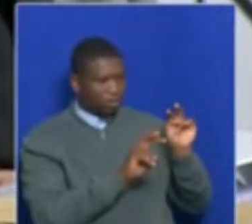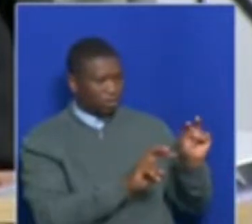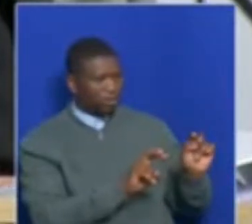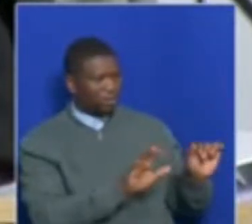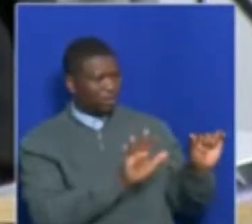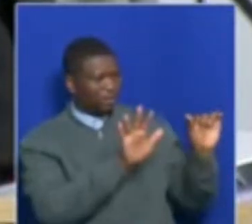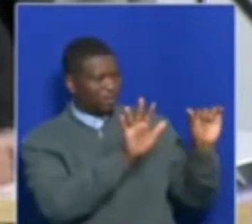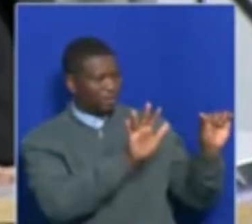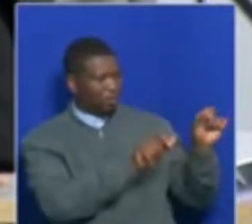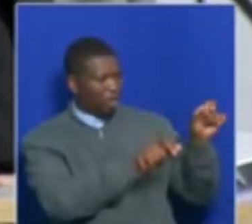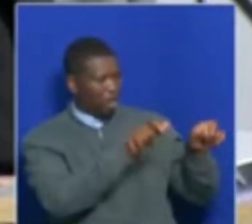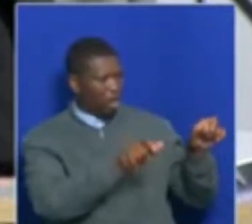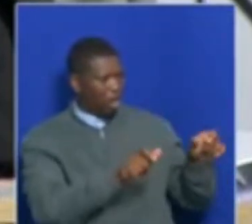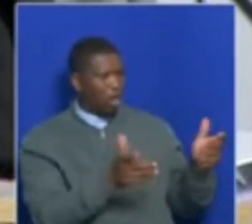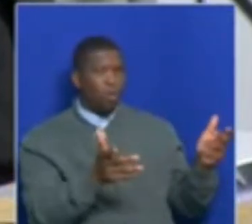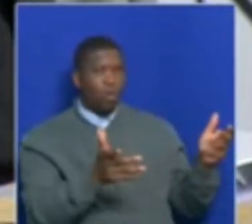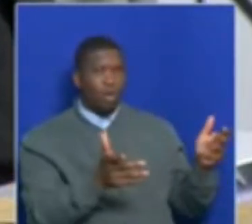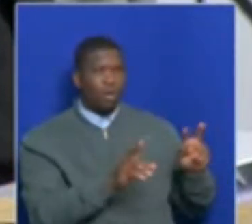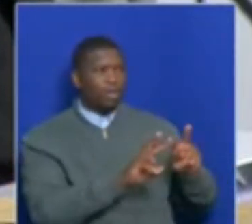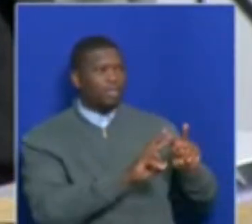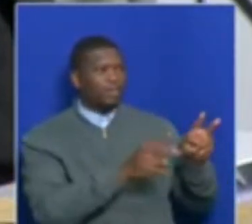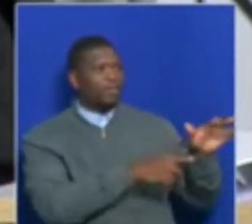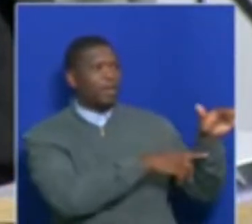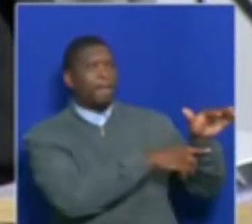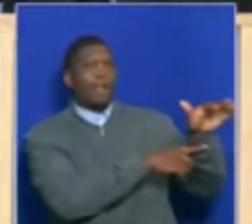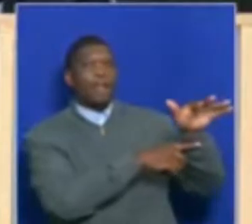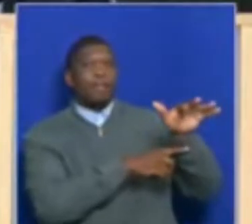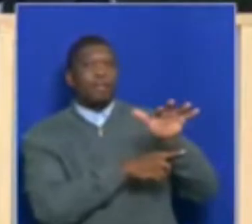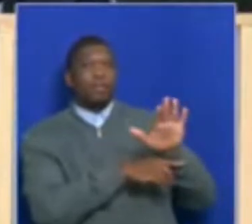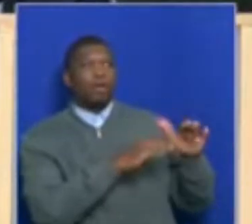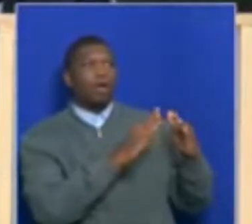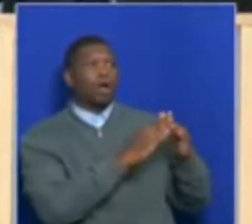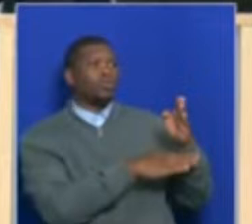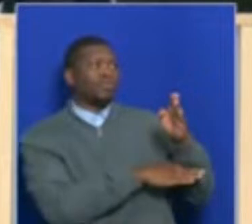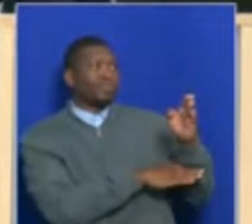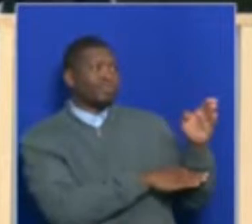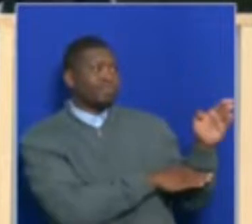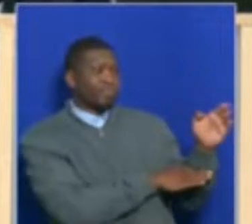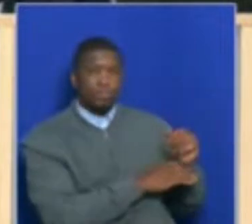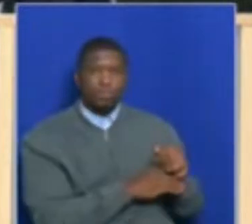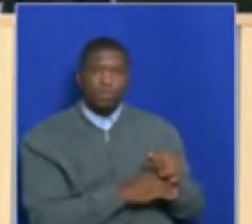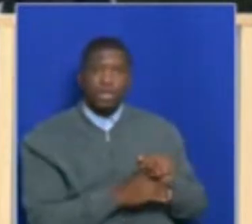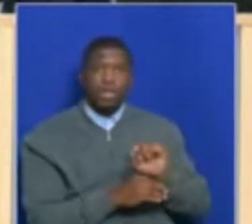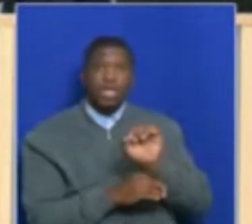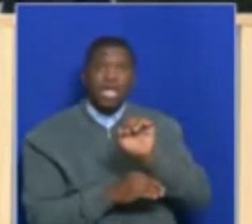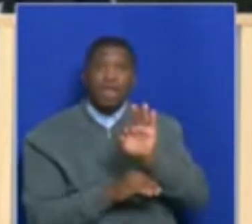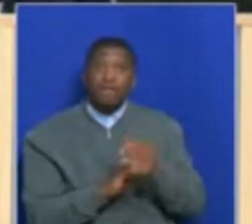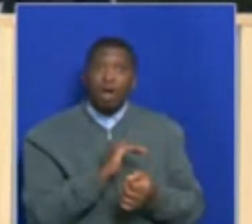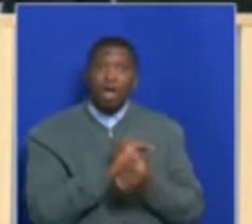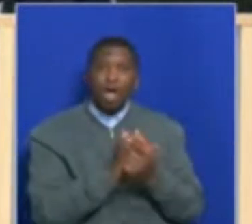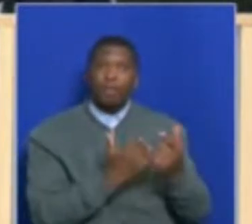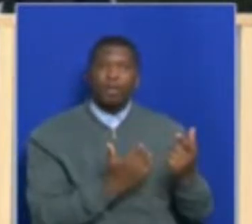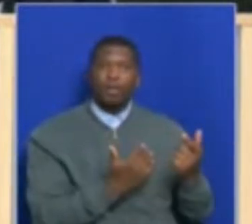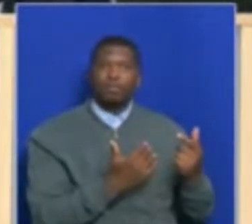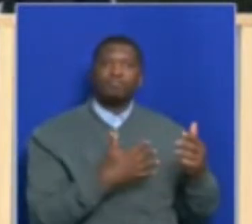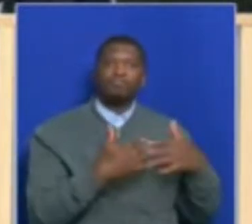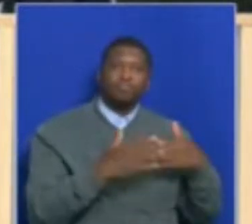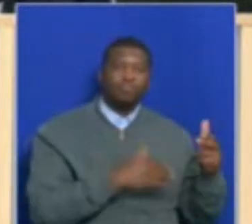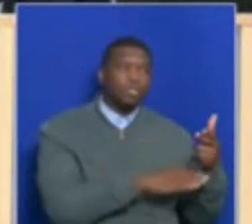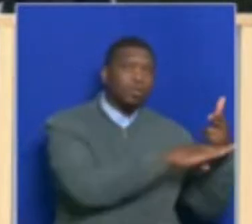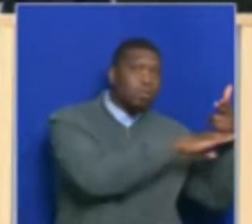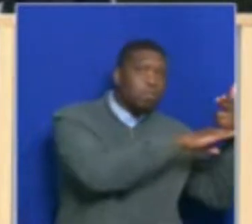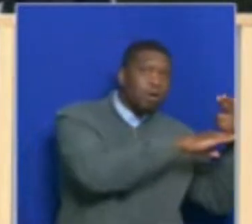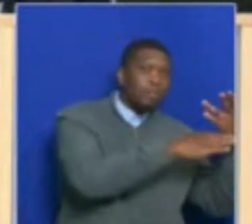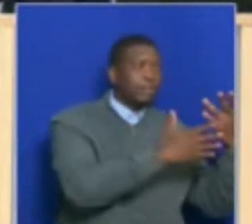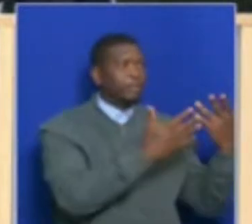different places in the house. When But if you come under fire from where you are, and if you are not in the